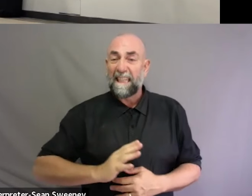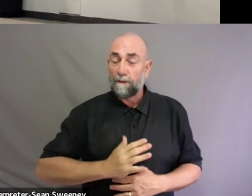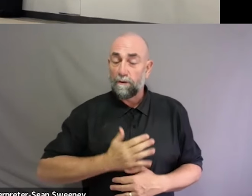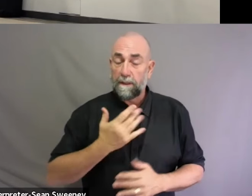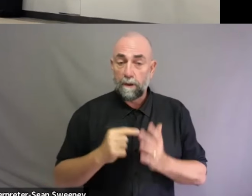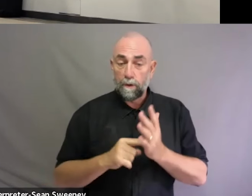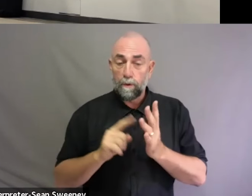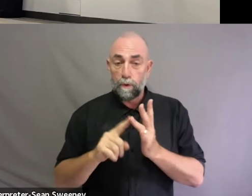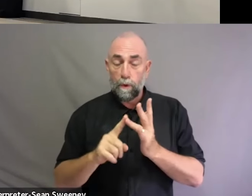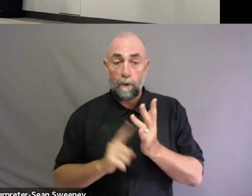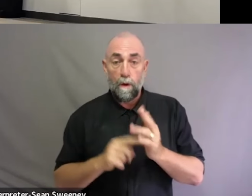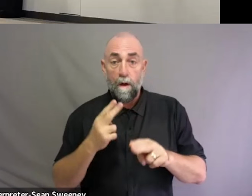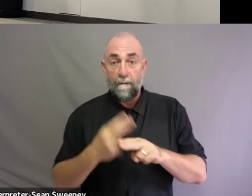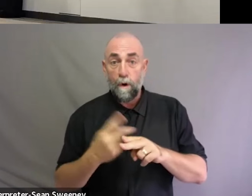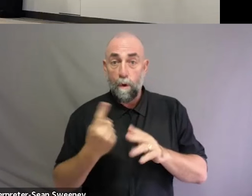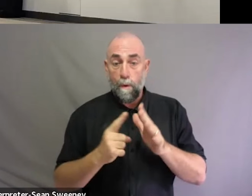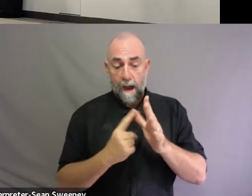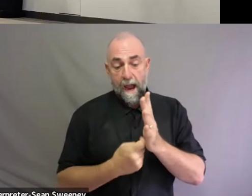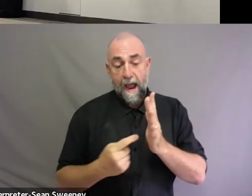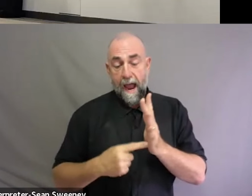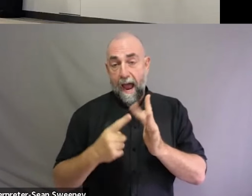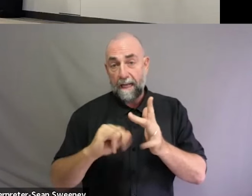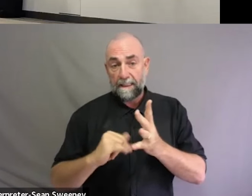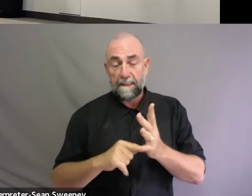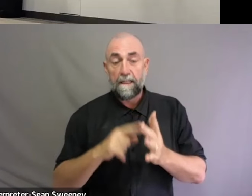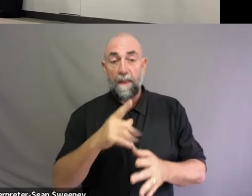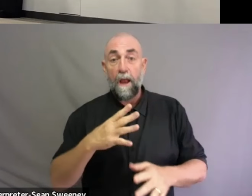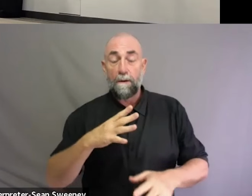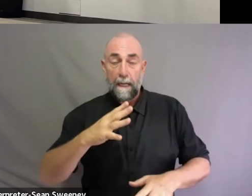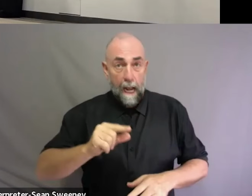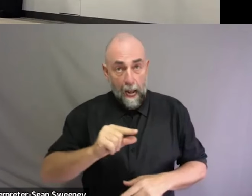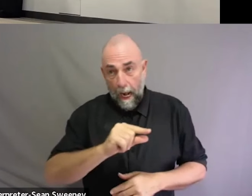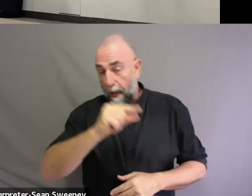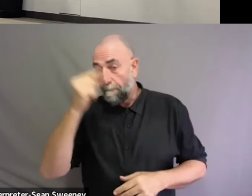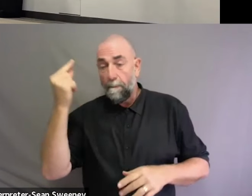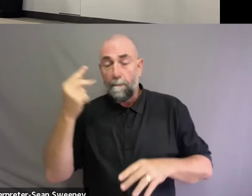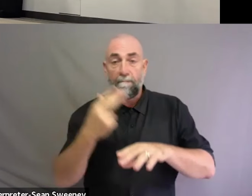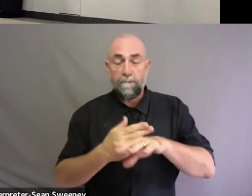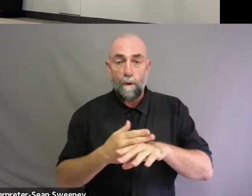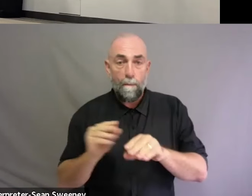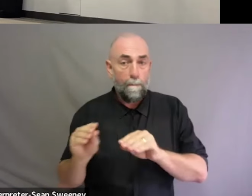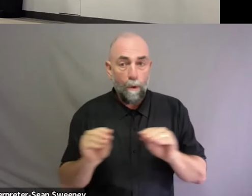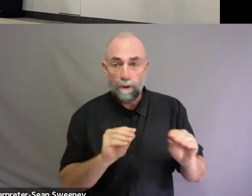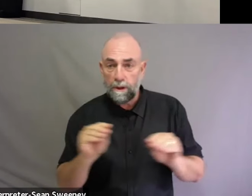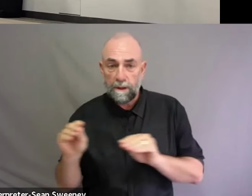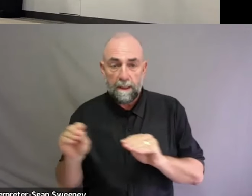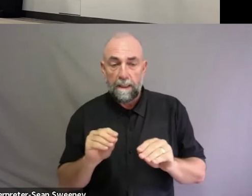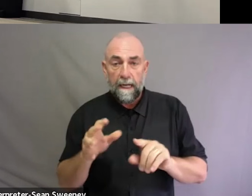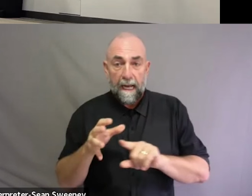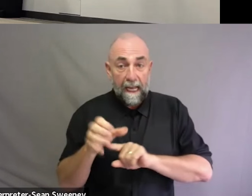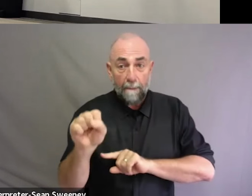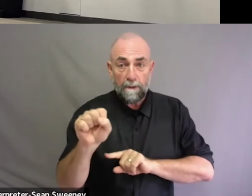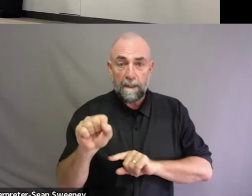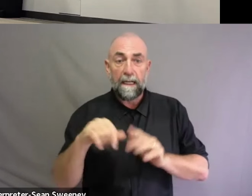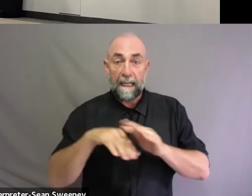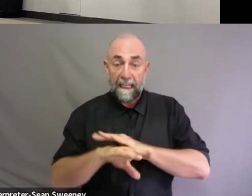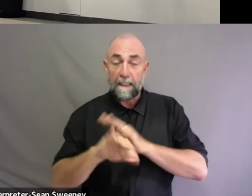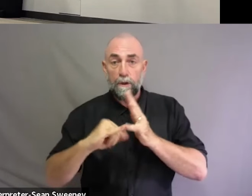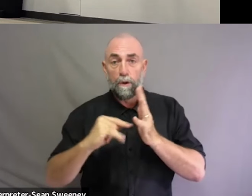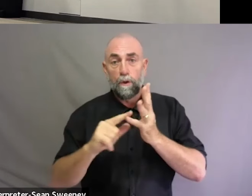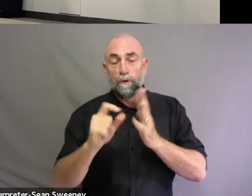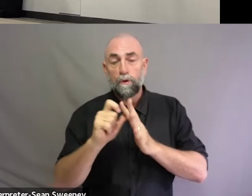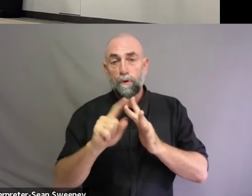to create the work within the motion capture studio because they were able to really determine what the characters did and how they interacted. So